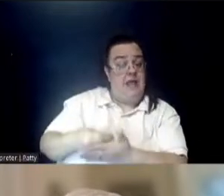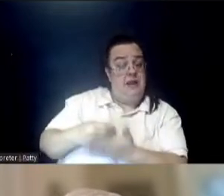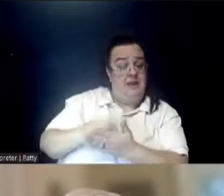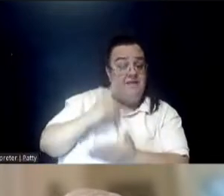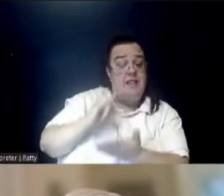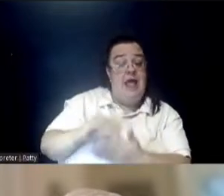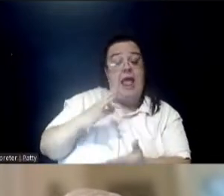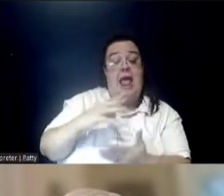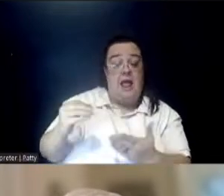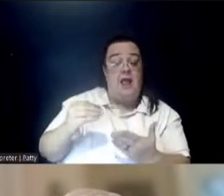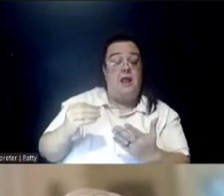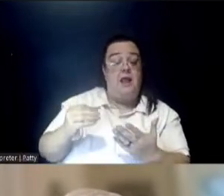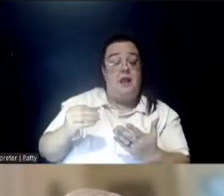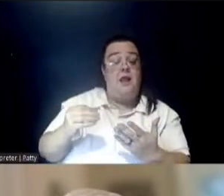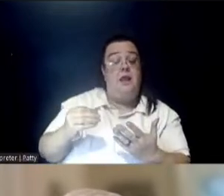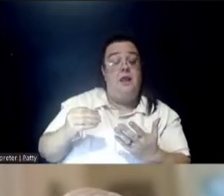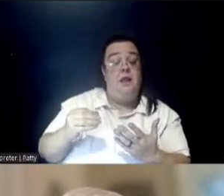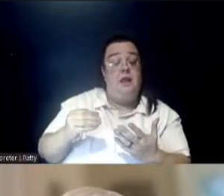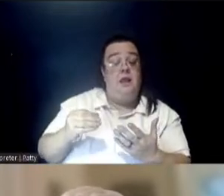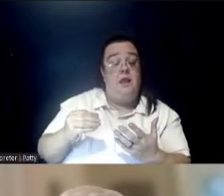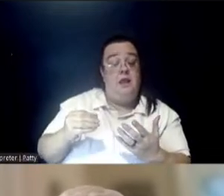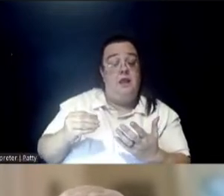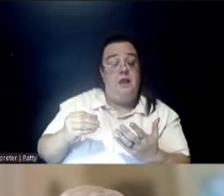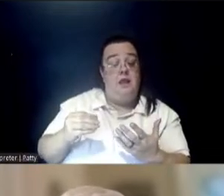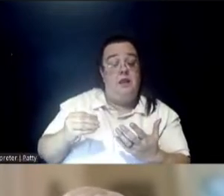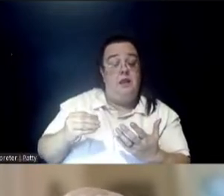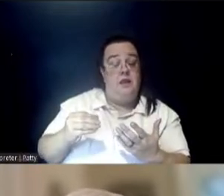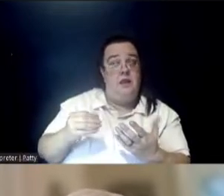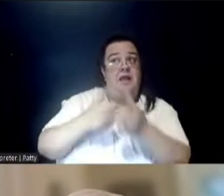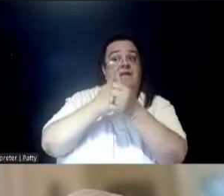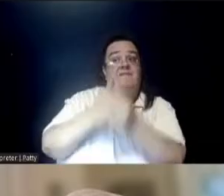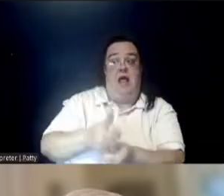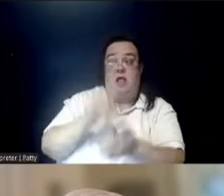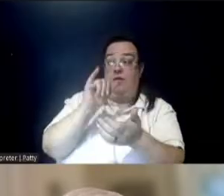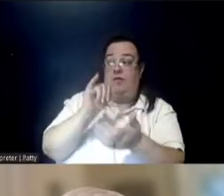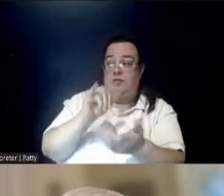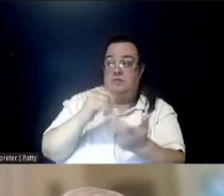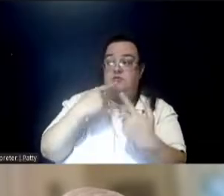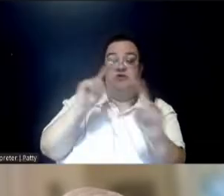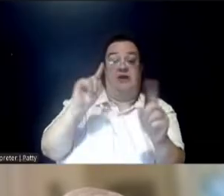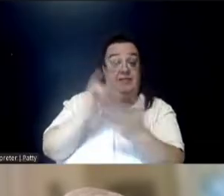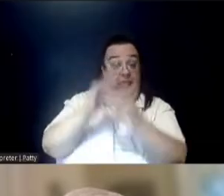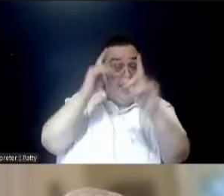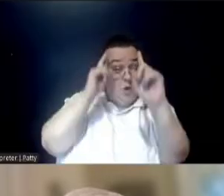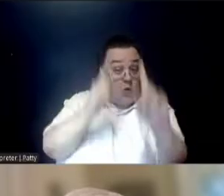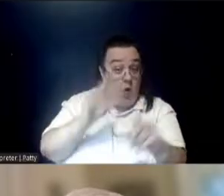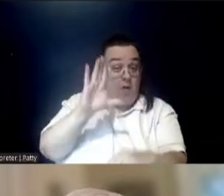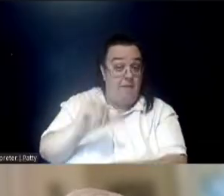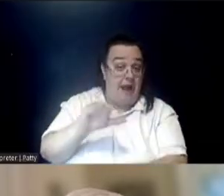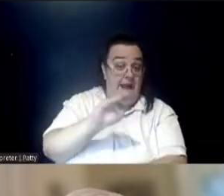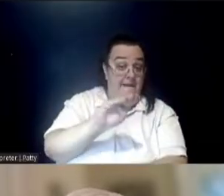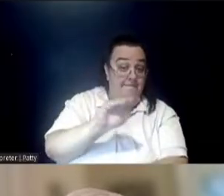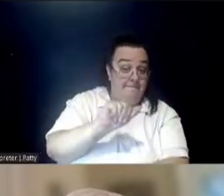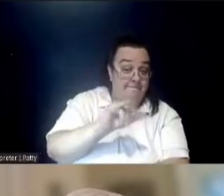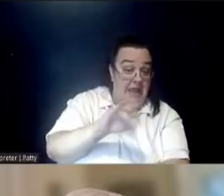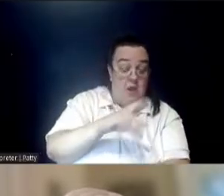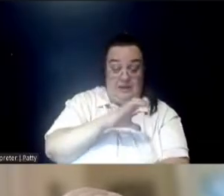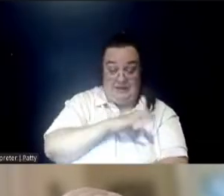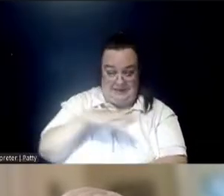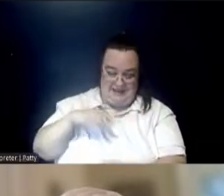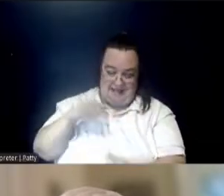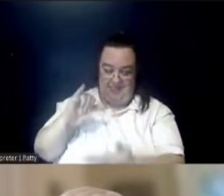out that mission or that goal by the mayor and council, this is kind of where we got to where we are.